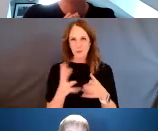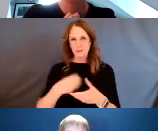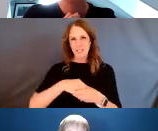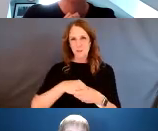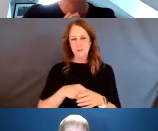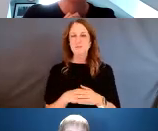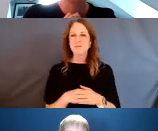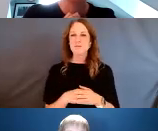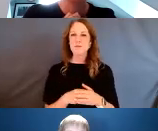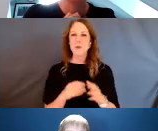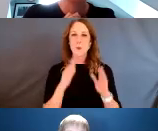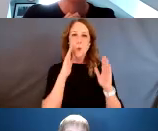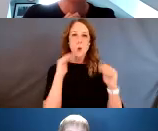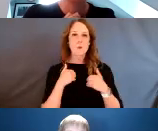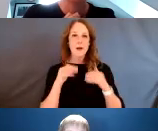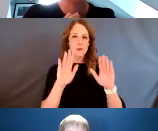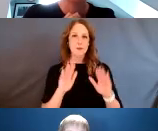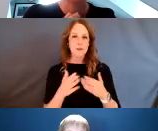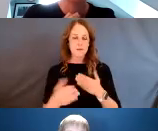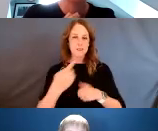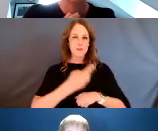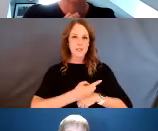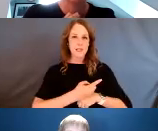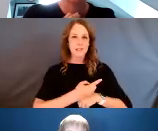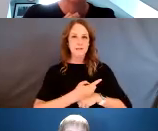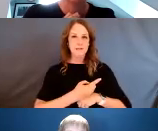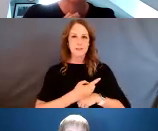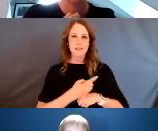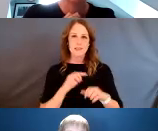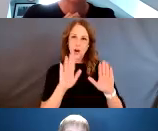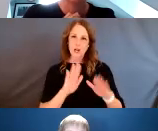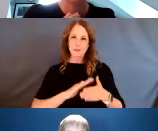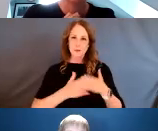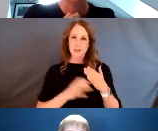you have a fantastic rest of your day and an awesome weekend. Thank you.